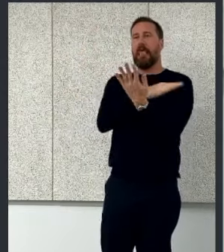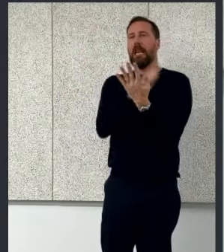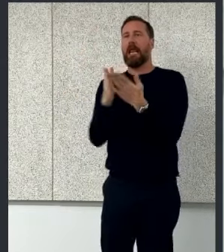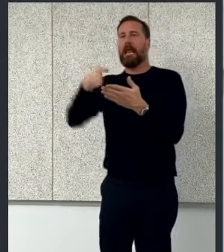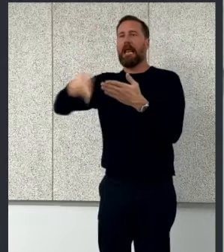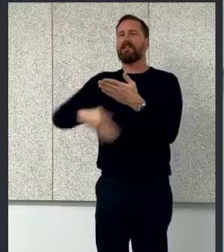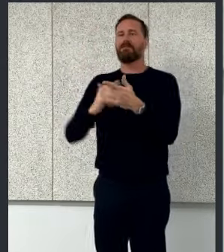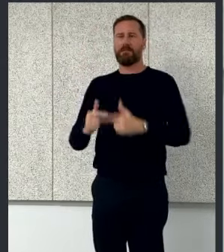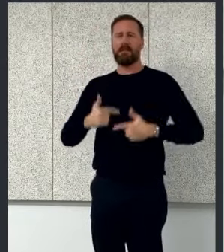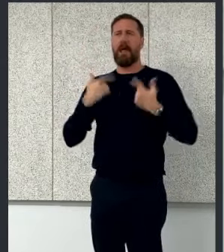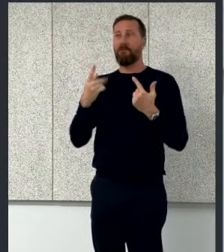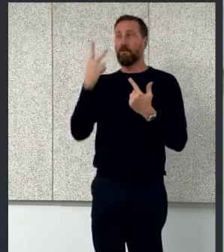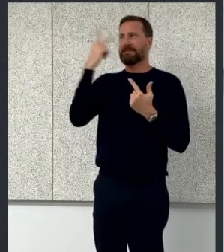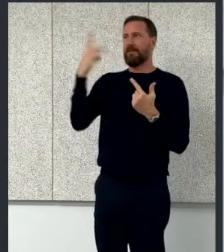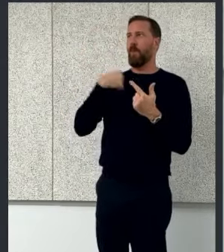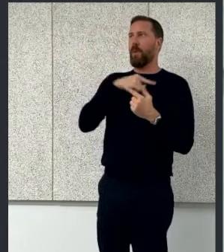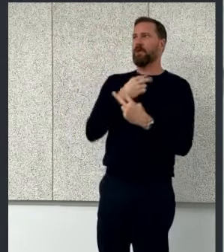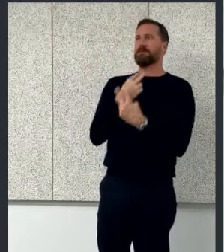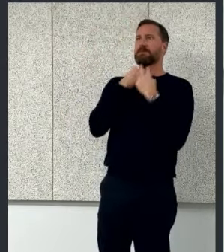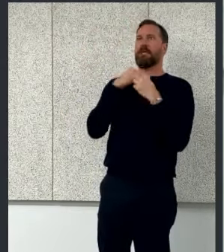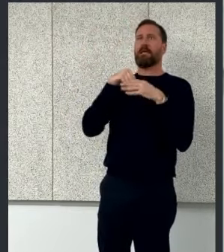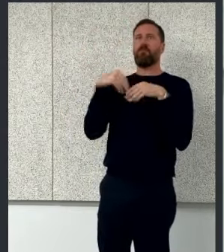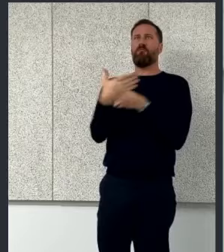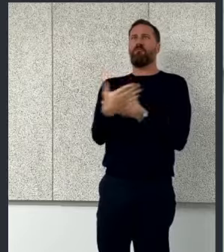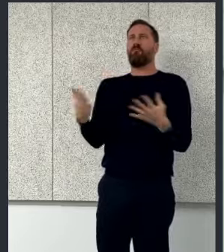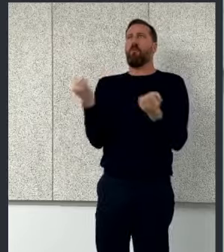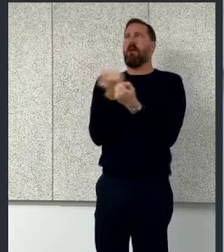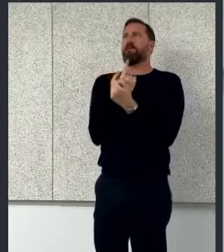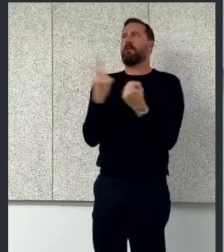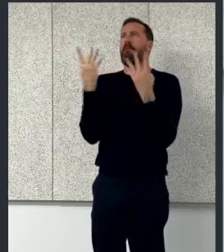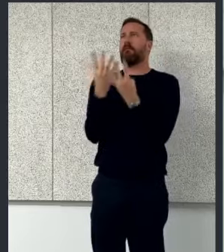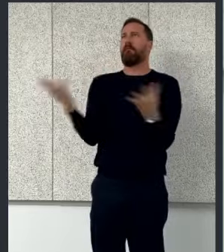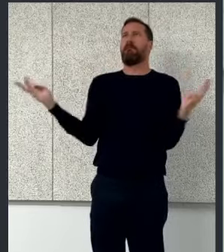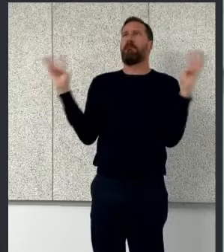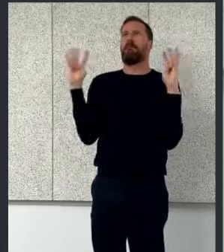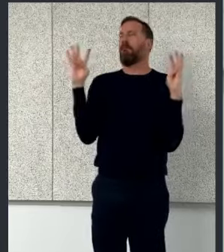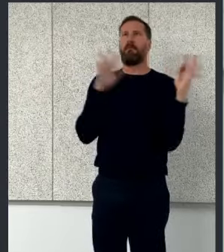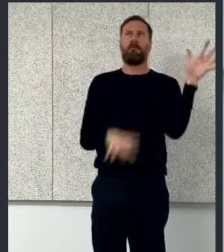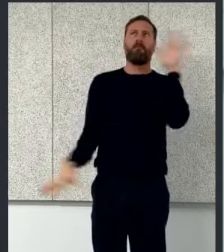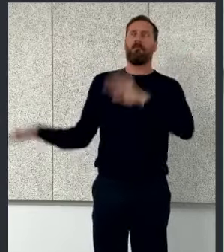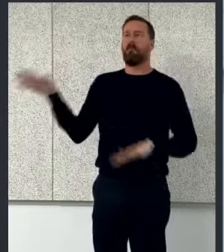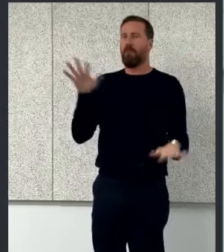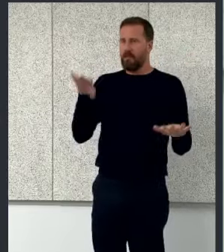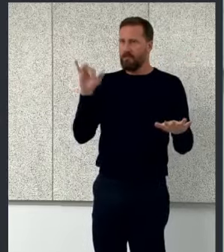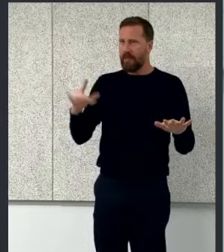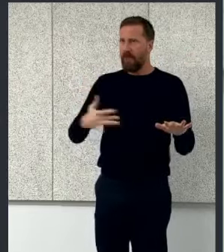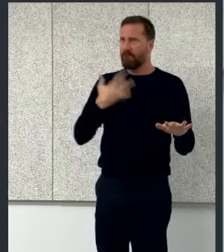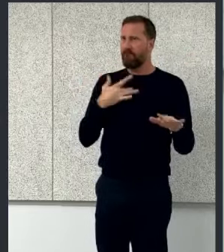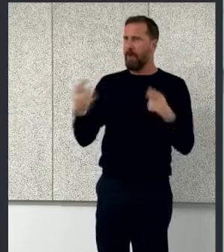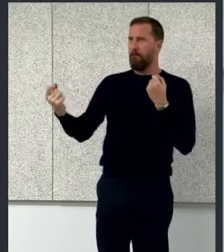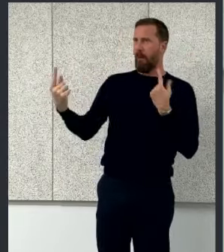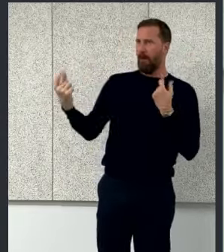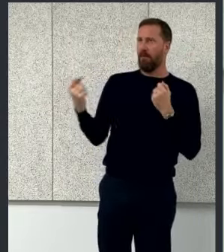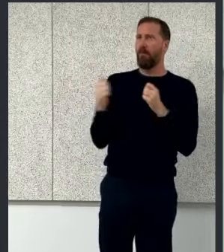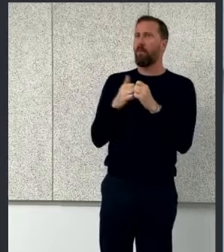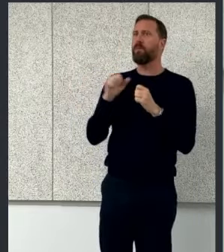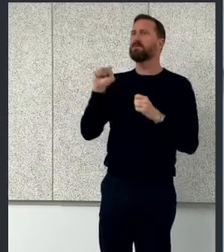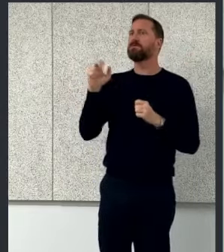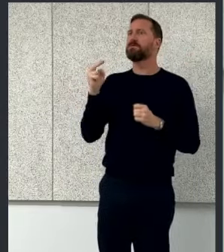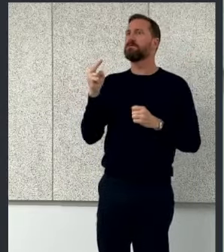sense. That feels true. And so I love the strangeness. Love the